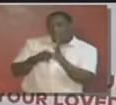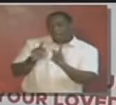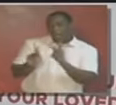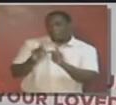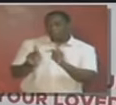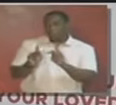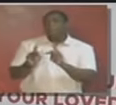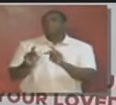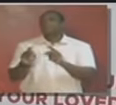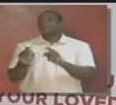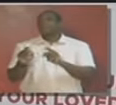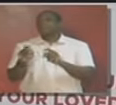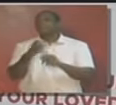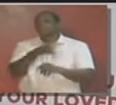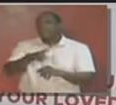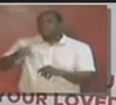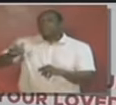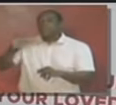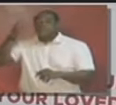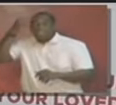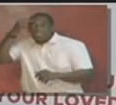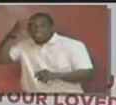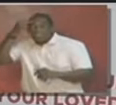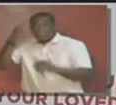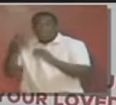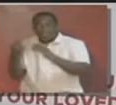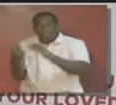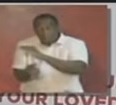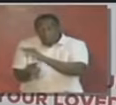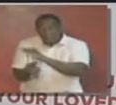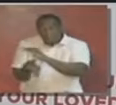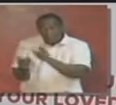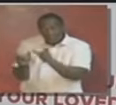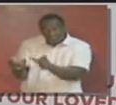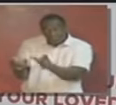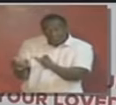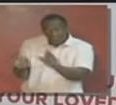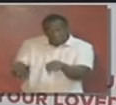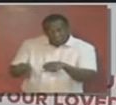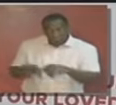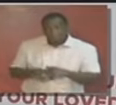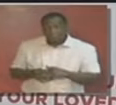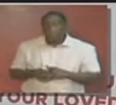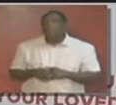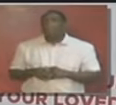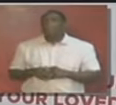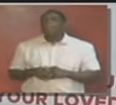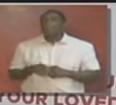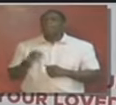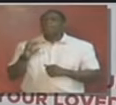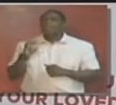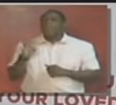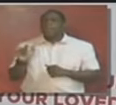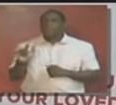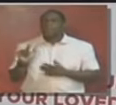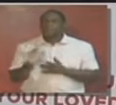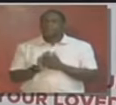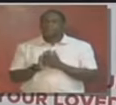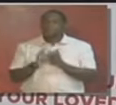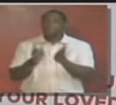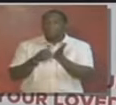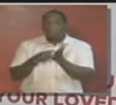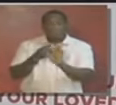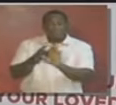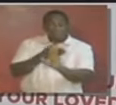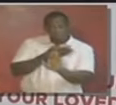the COVID-19, sometimes what may happen is before the person who is COVID positive has swabbed and